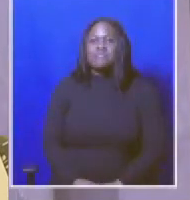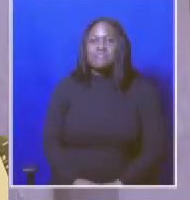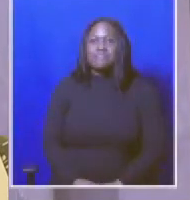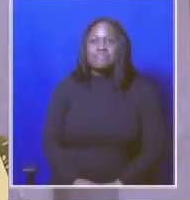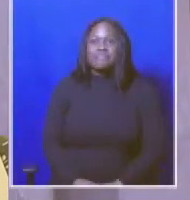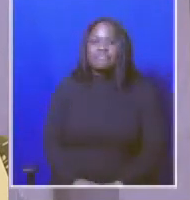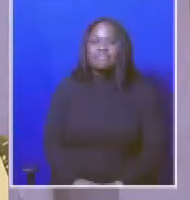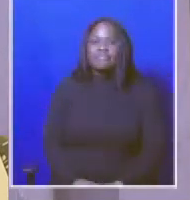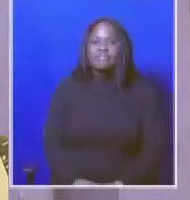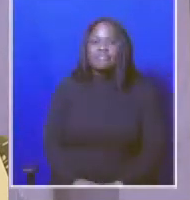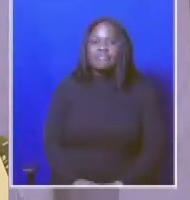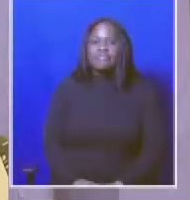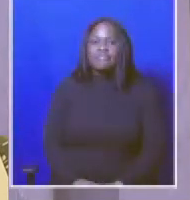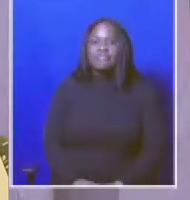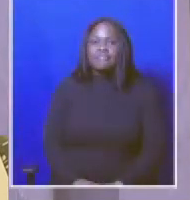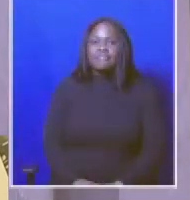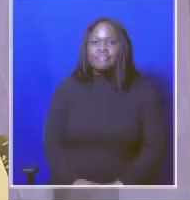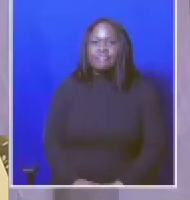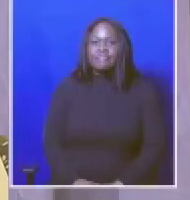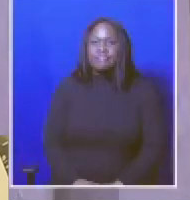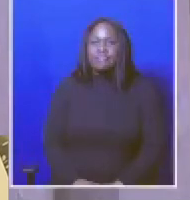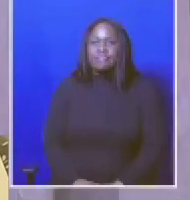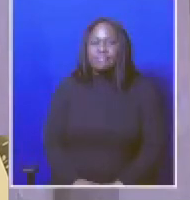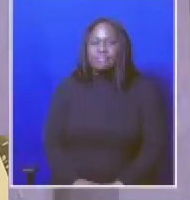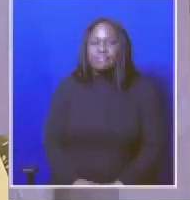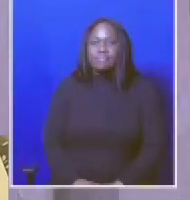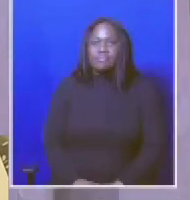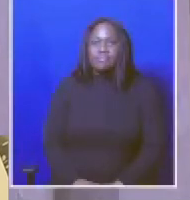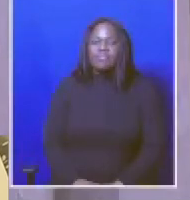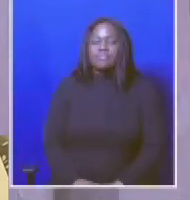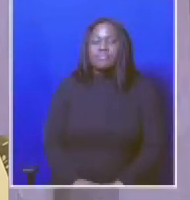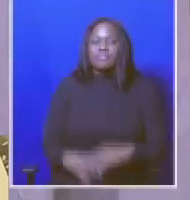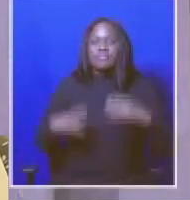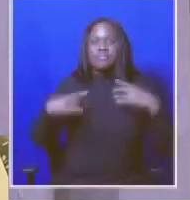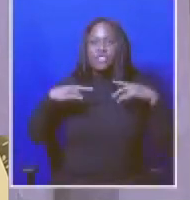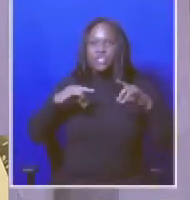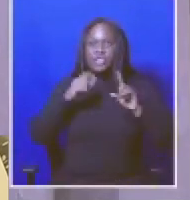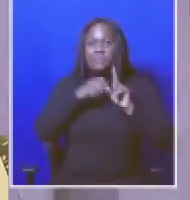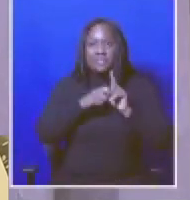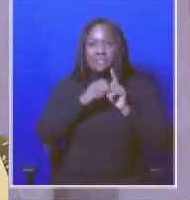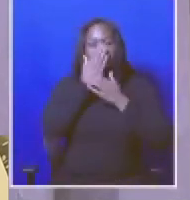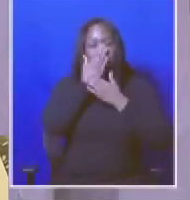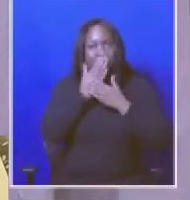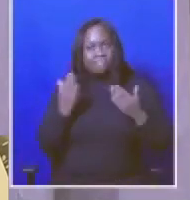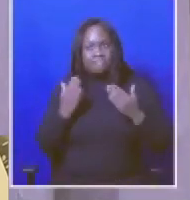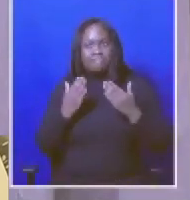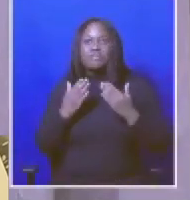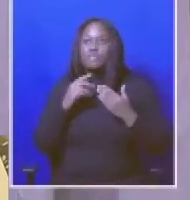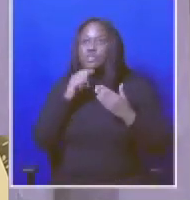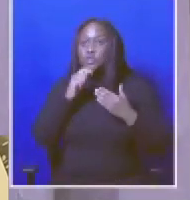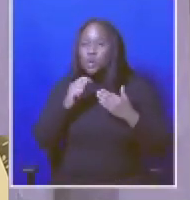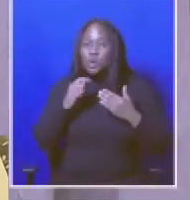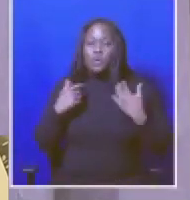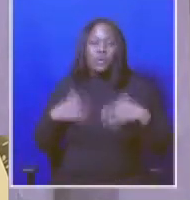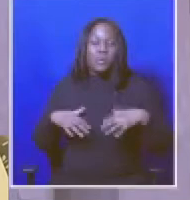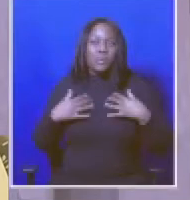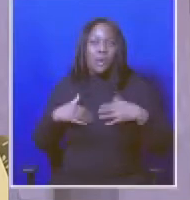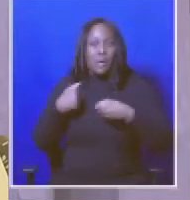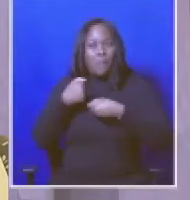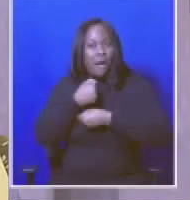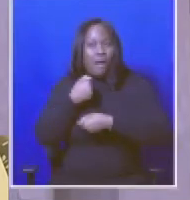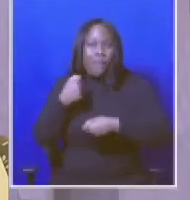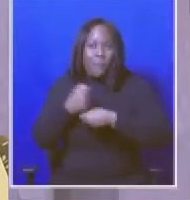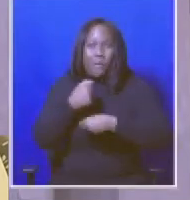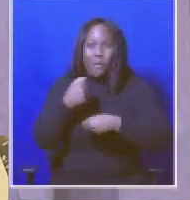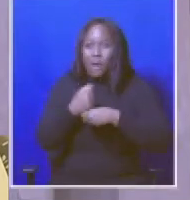Yes, but just to say, Honorable Chairperson, that there's a lot that has been done that I